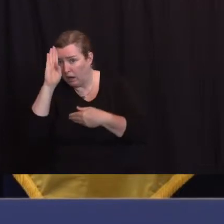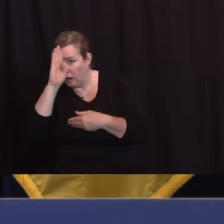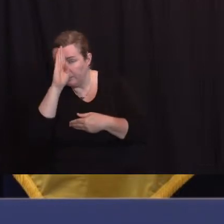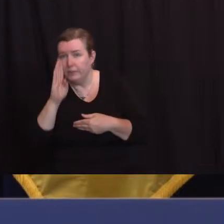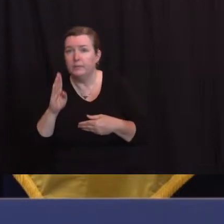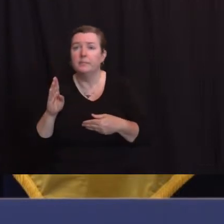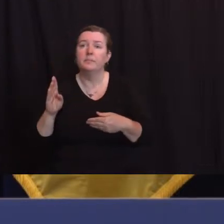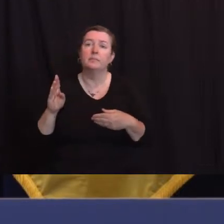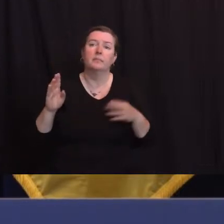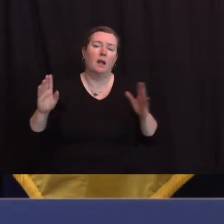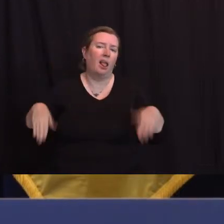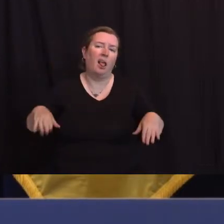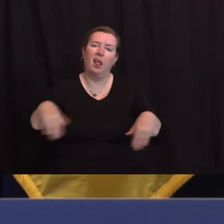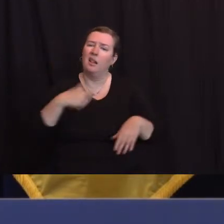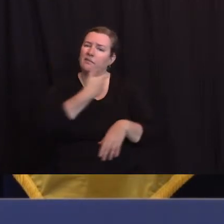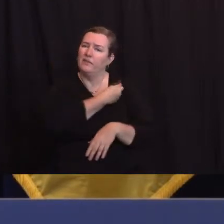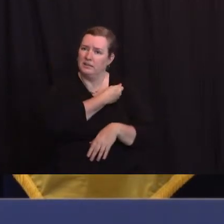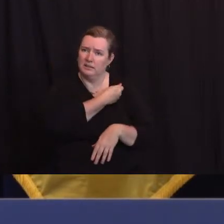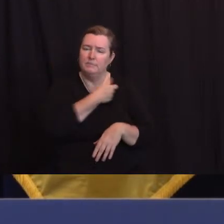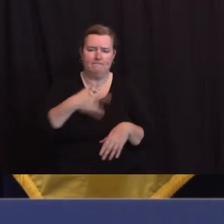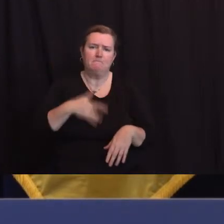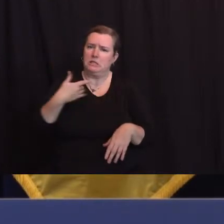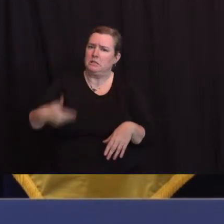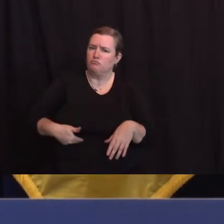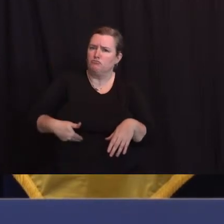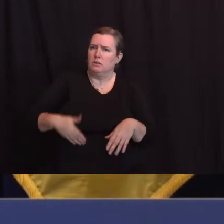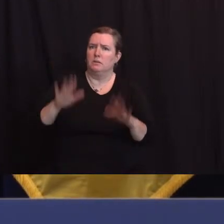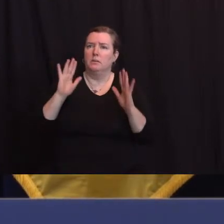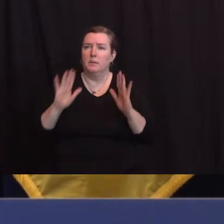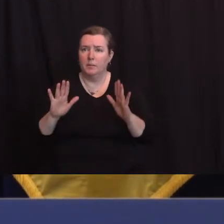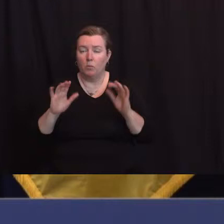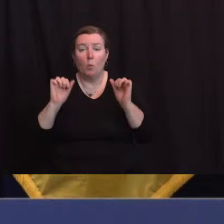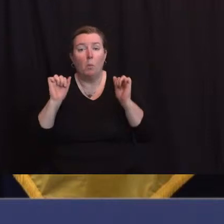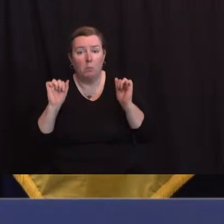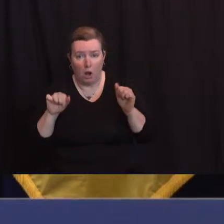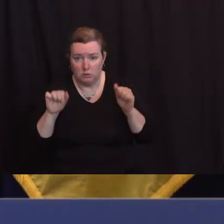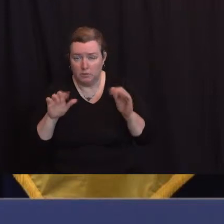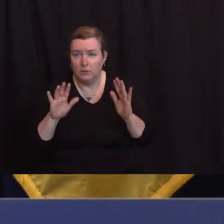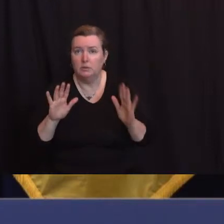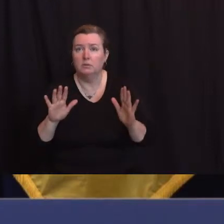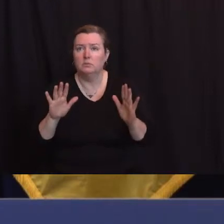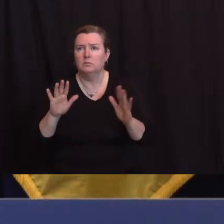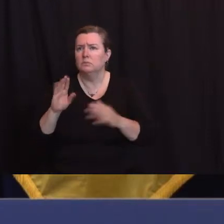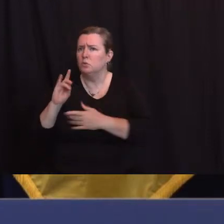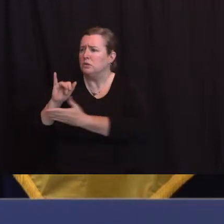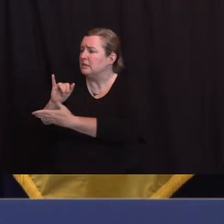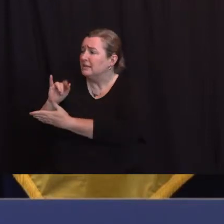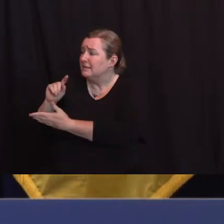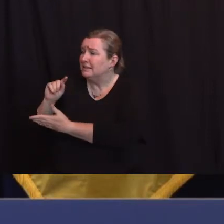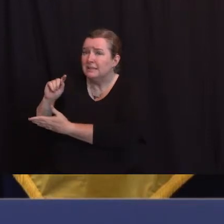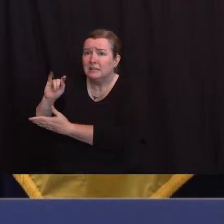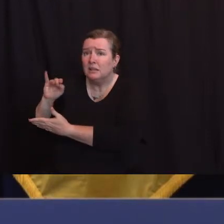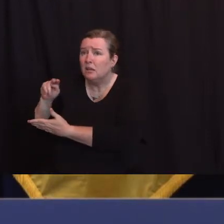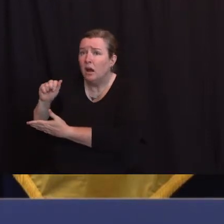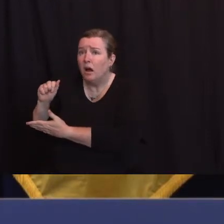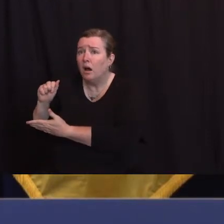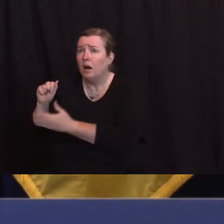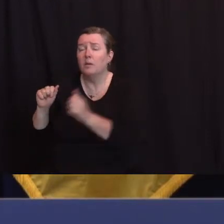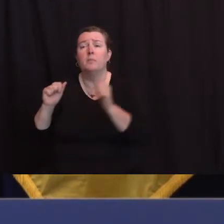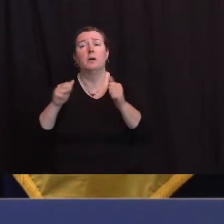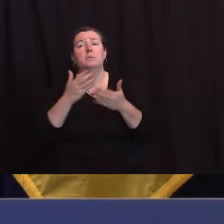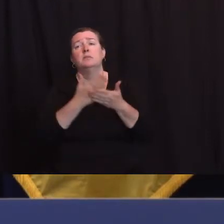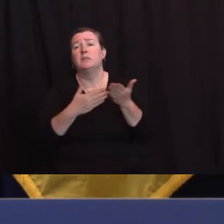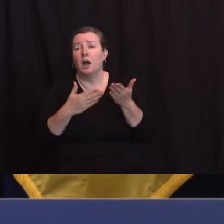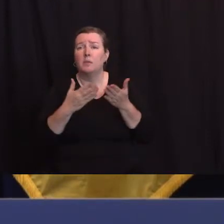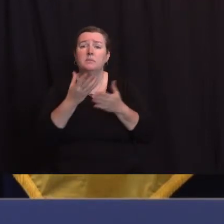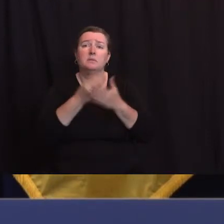are unvaccinated. It is possible, and Judy and Tina would be far more qualified to answer this. It is possible someone passed in